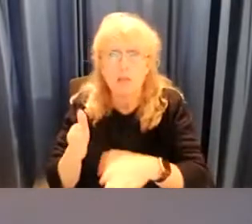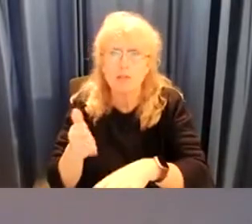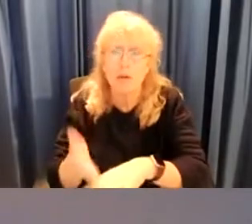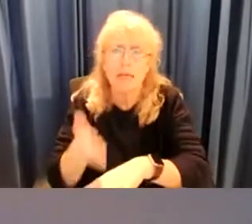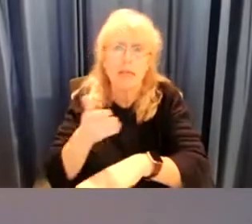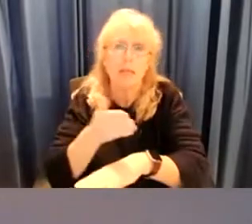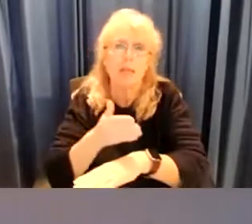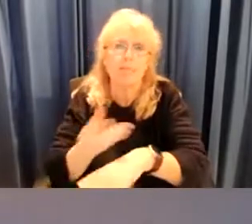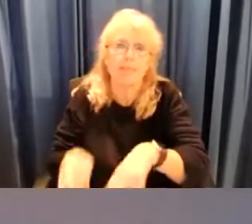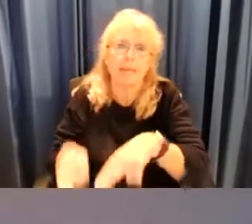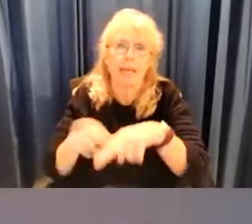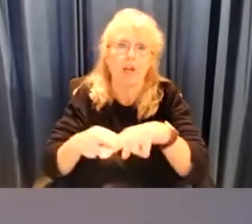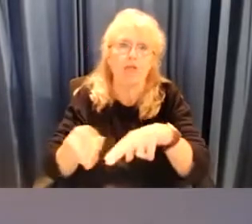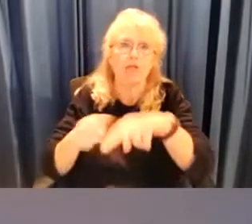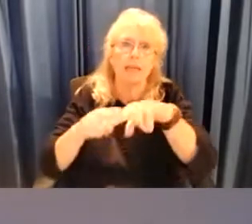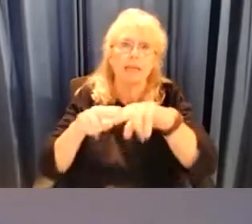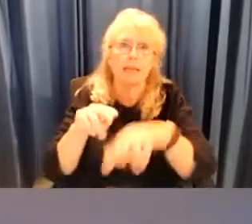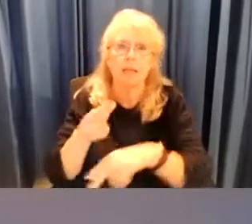buffers, just